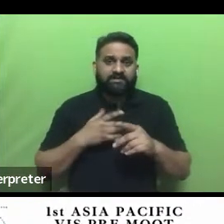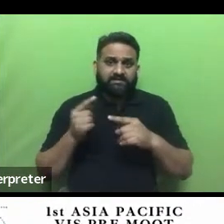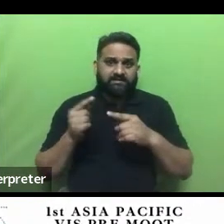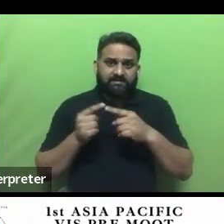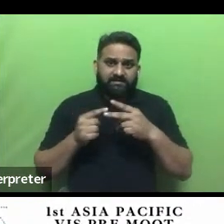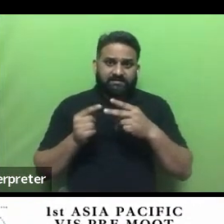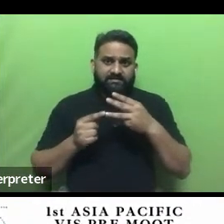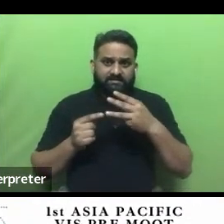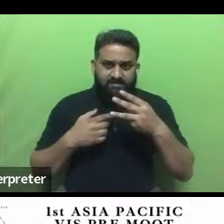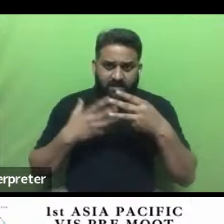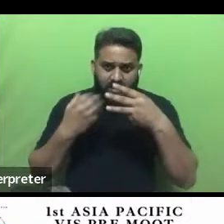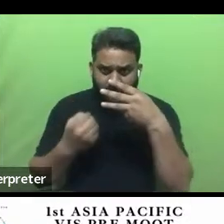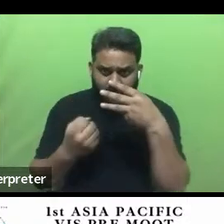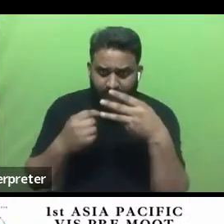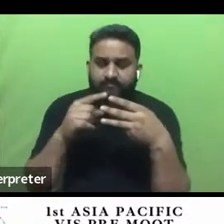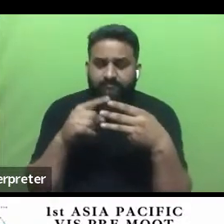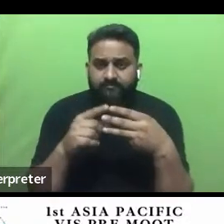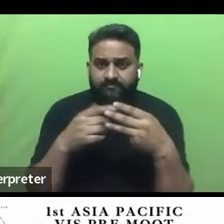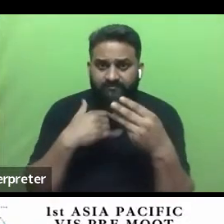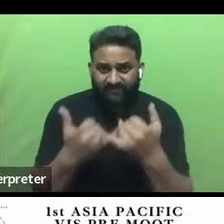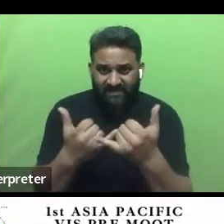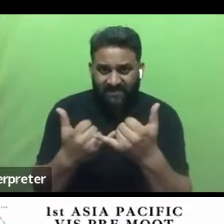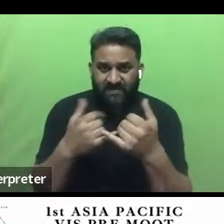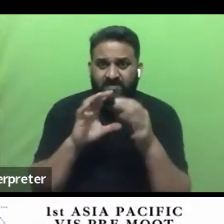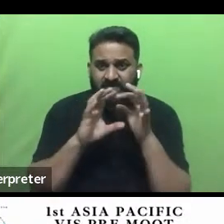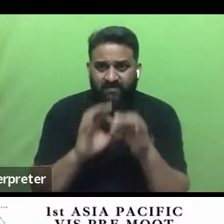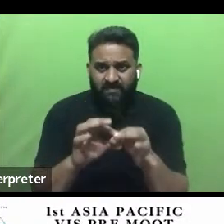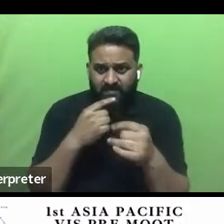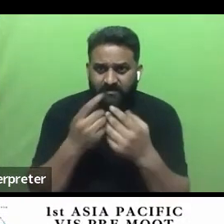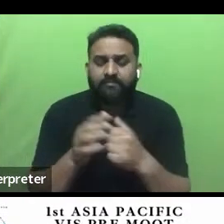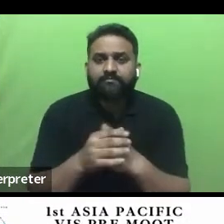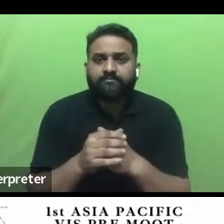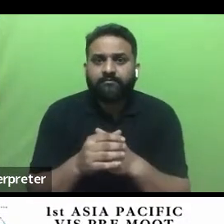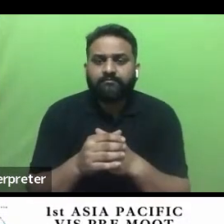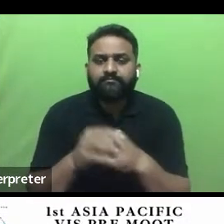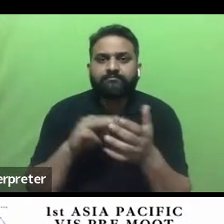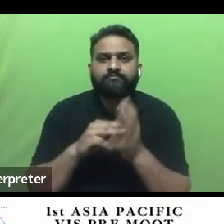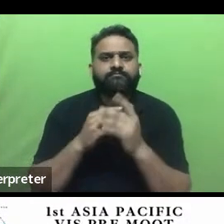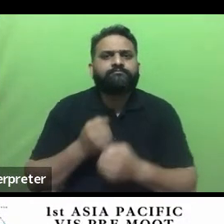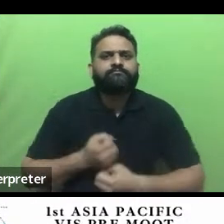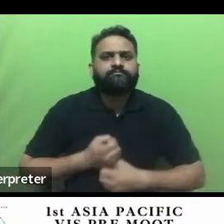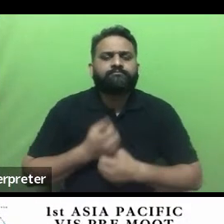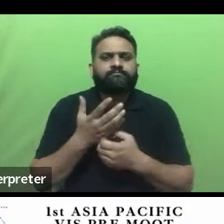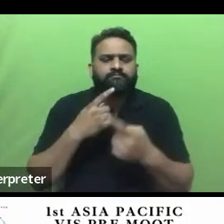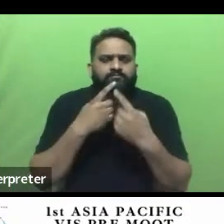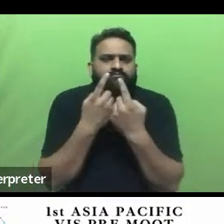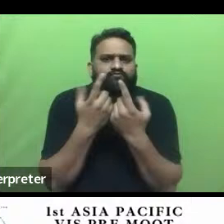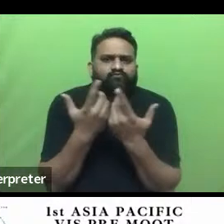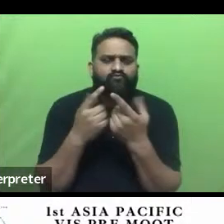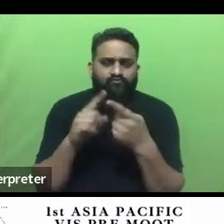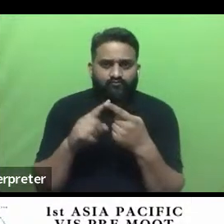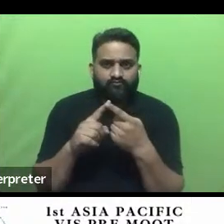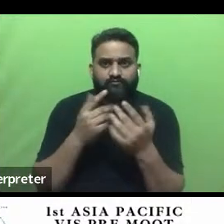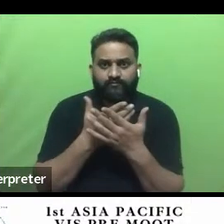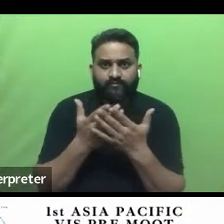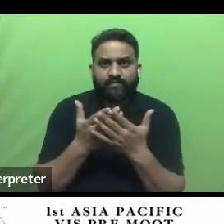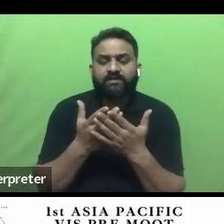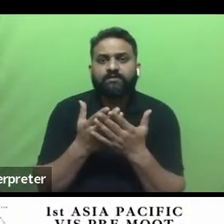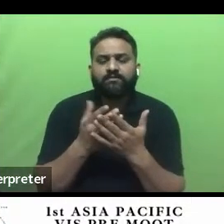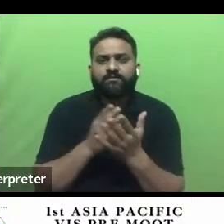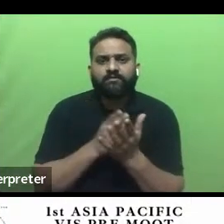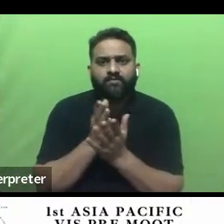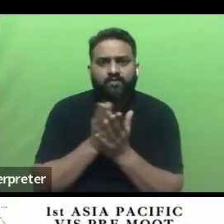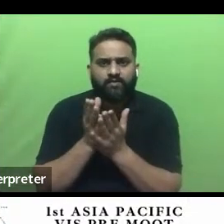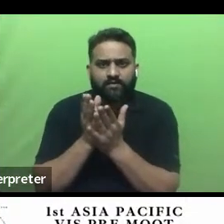points to make about why in the present case, the parties have not expressly stated or given substantial